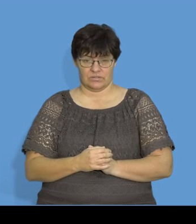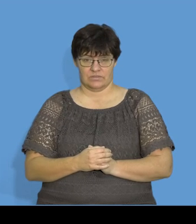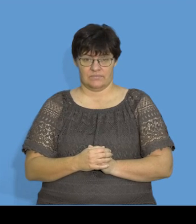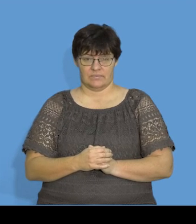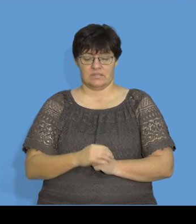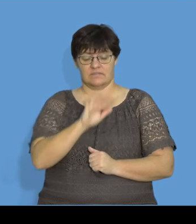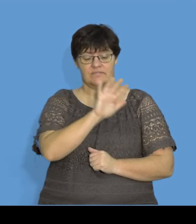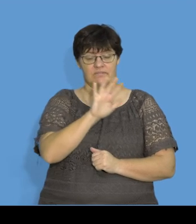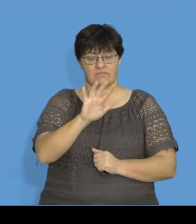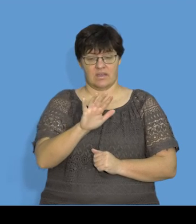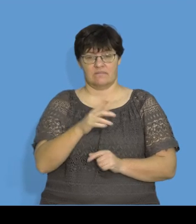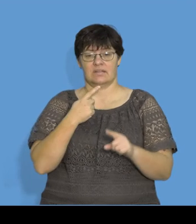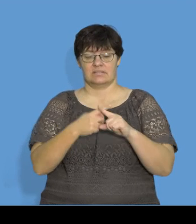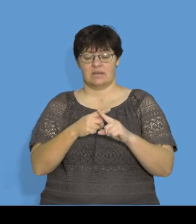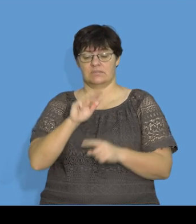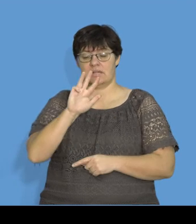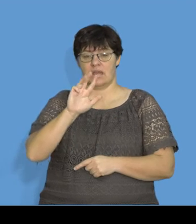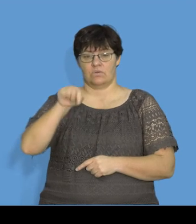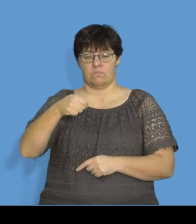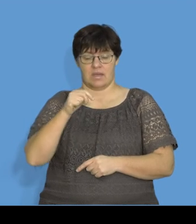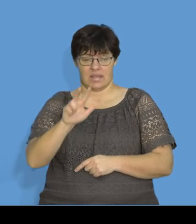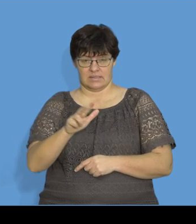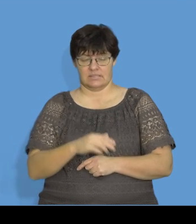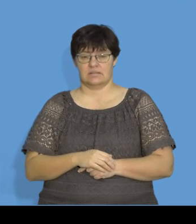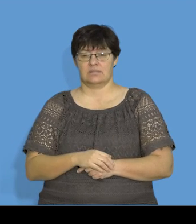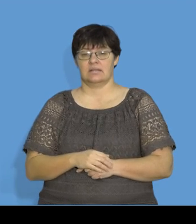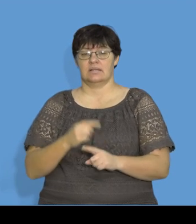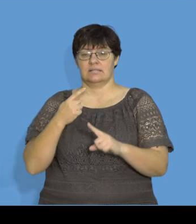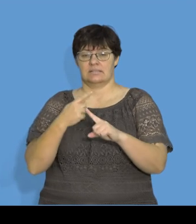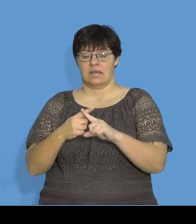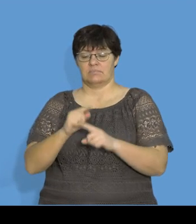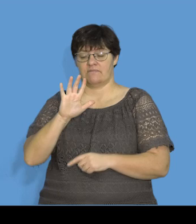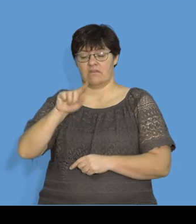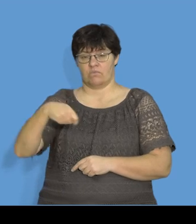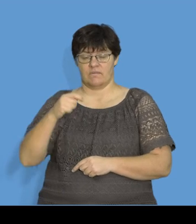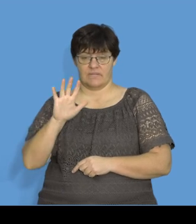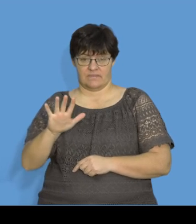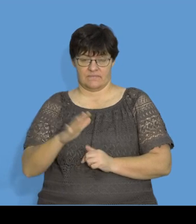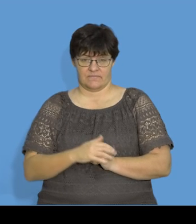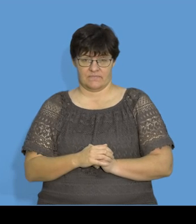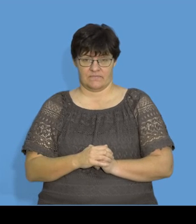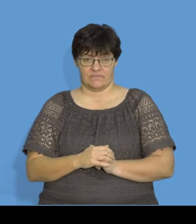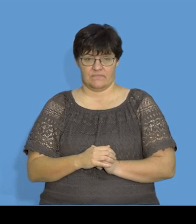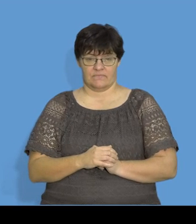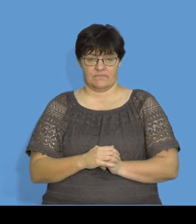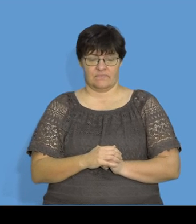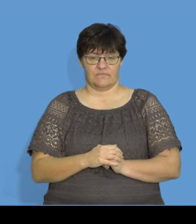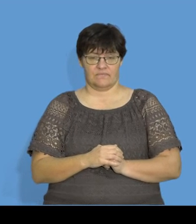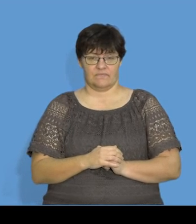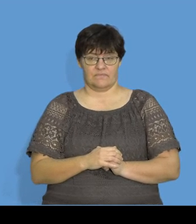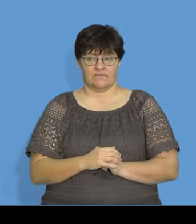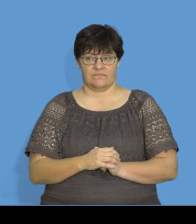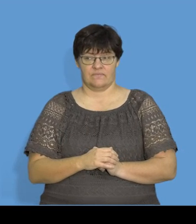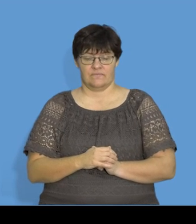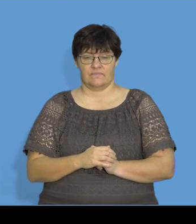height, 55 times 9,8 times